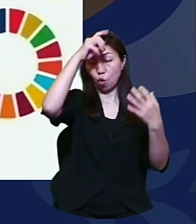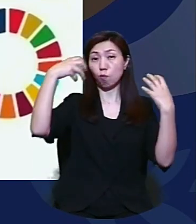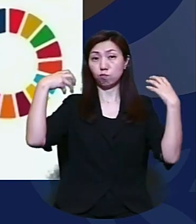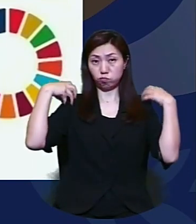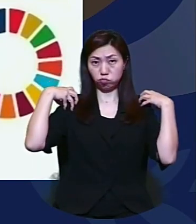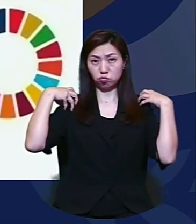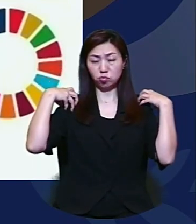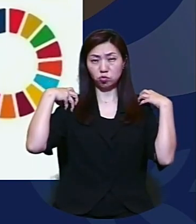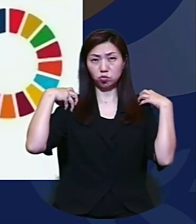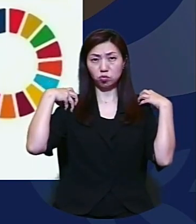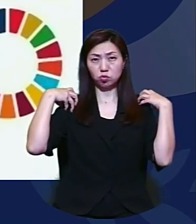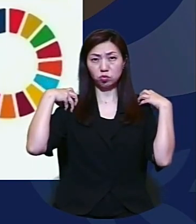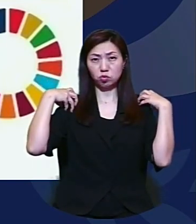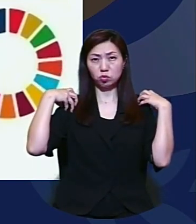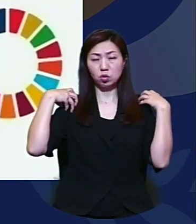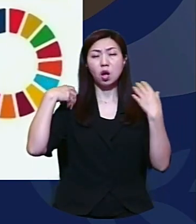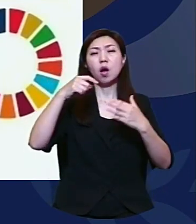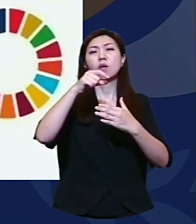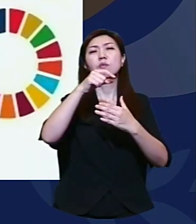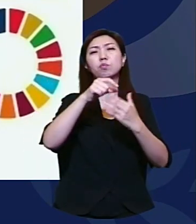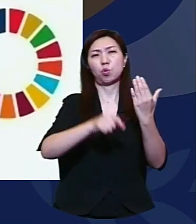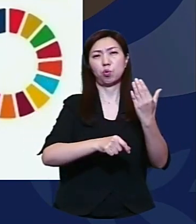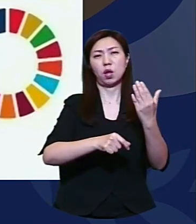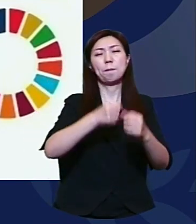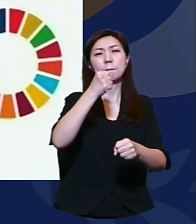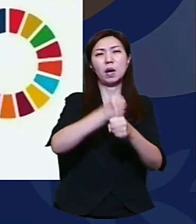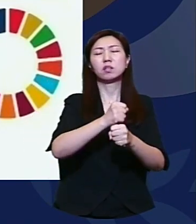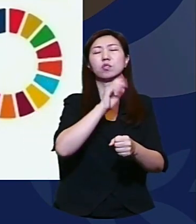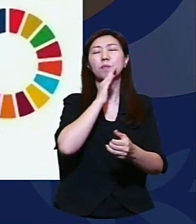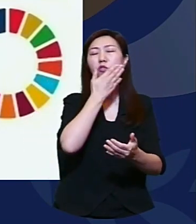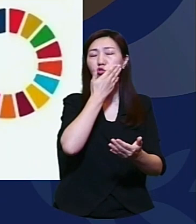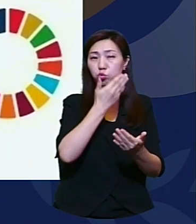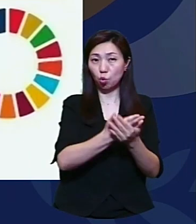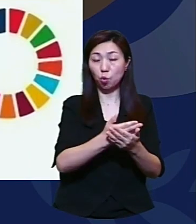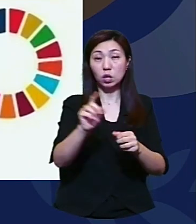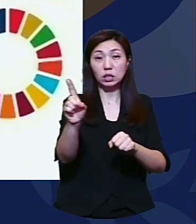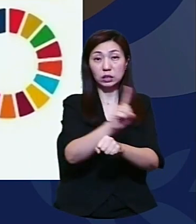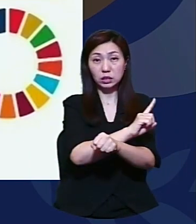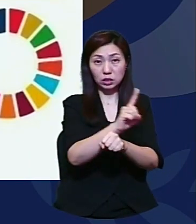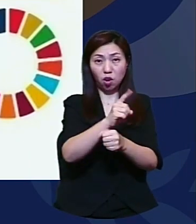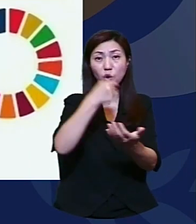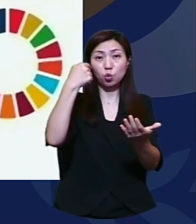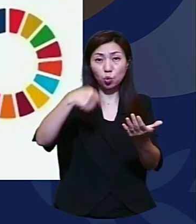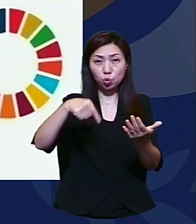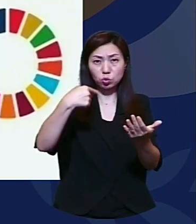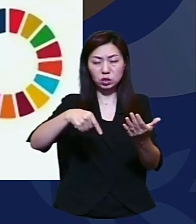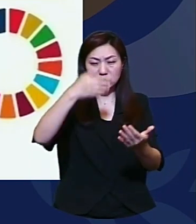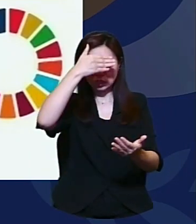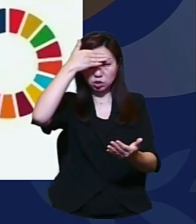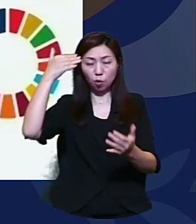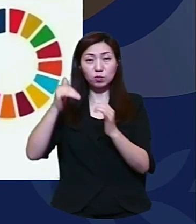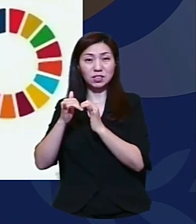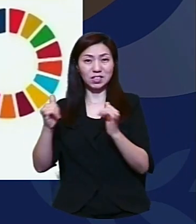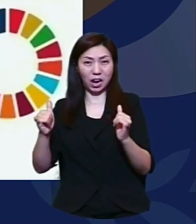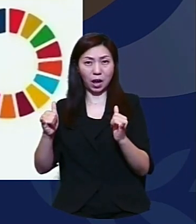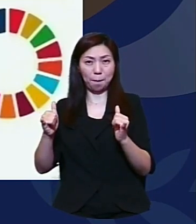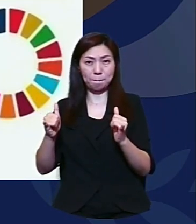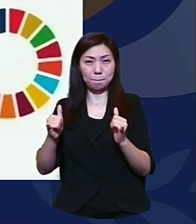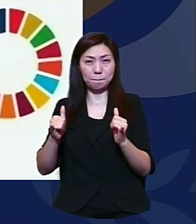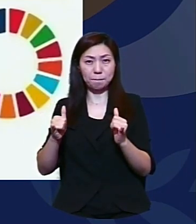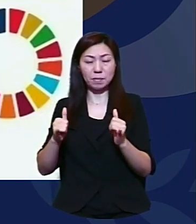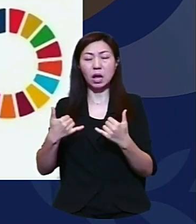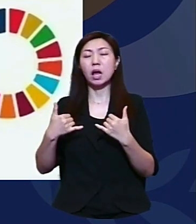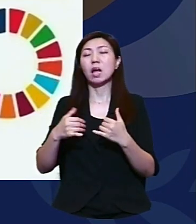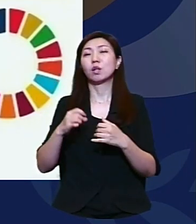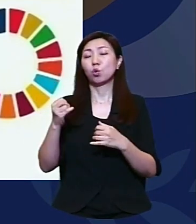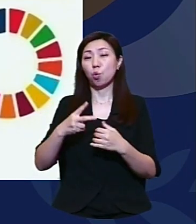creating innovative programs to promote the digital education of young people and traditionally marginalized communities, from